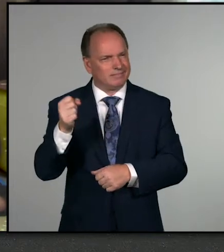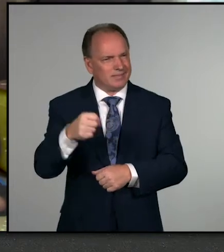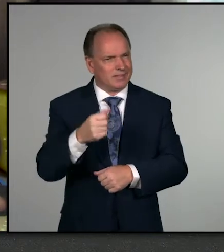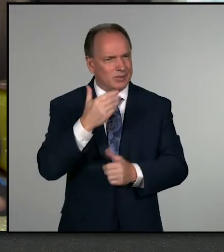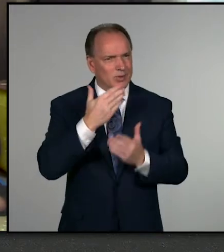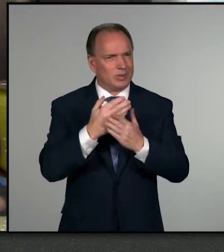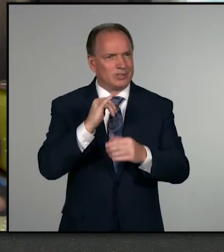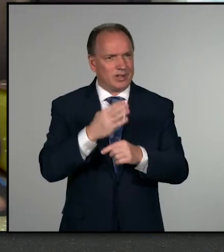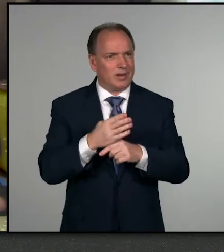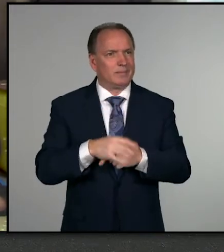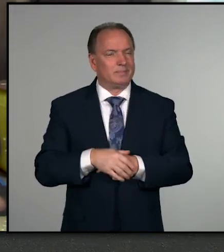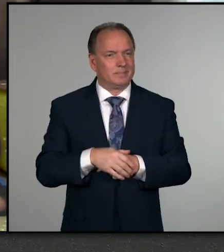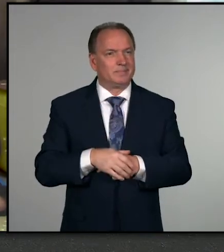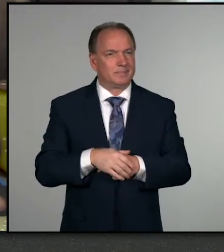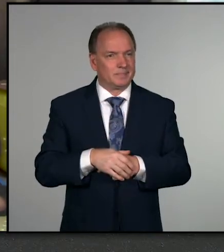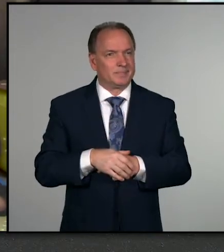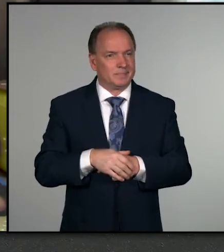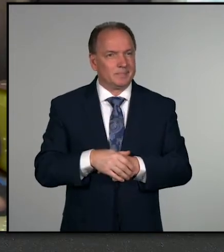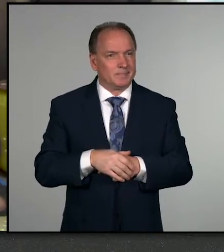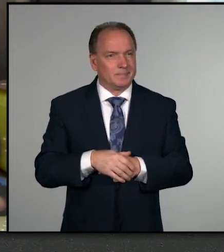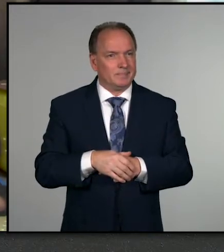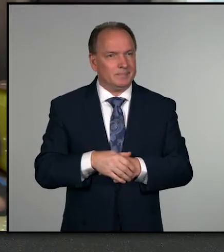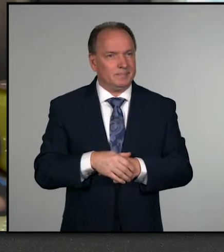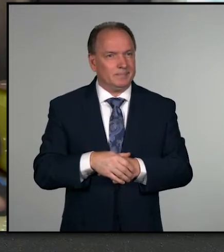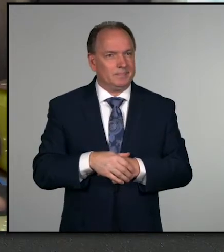Red. Good job.